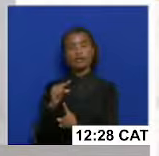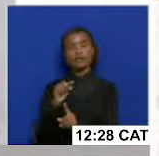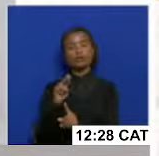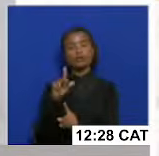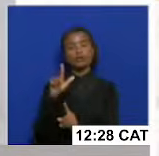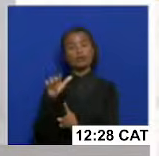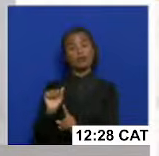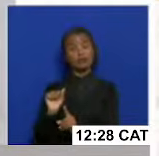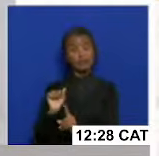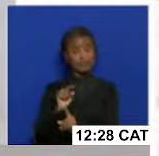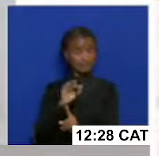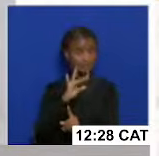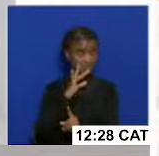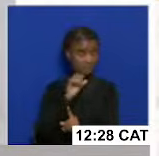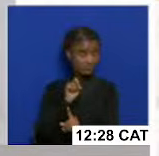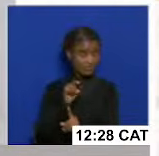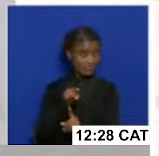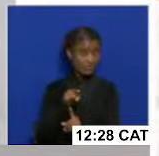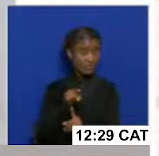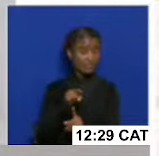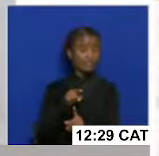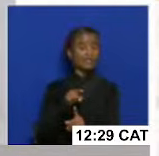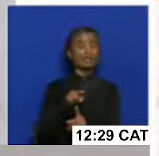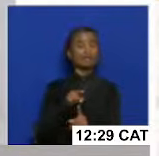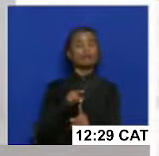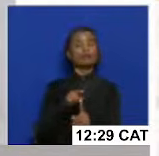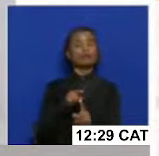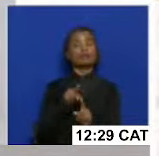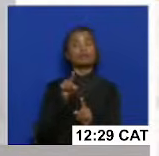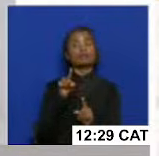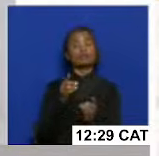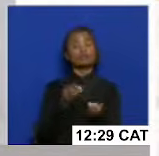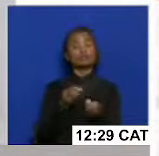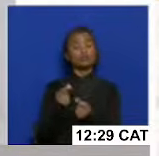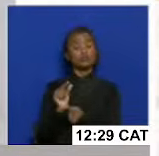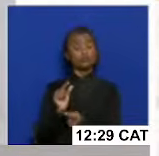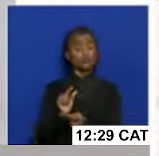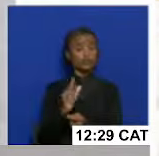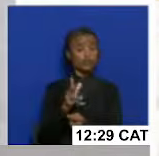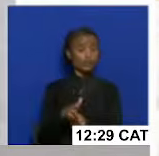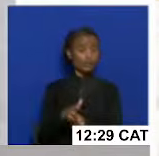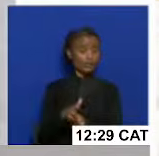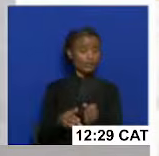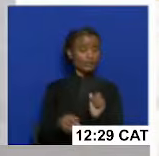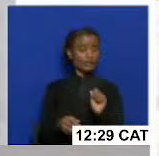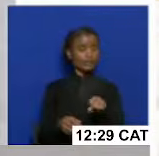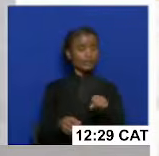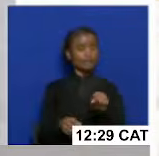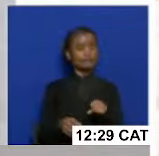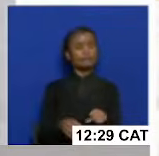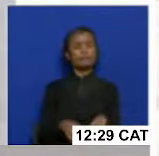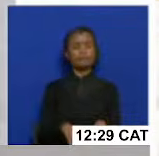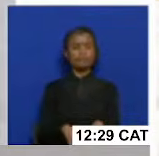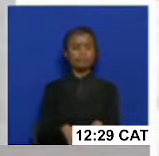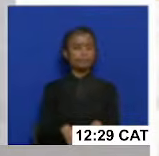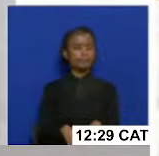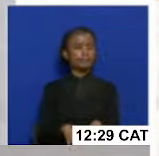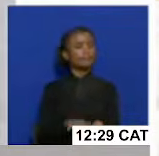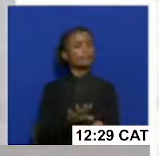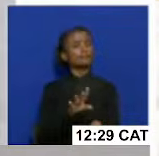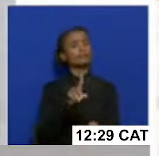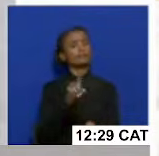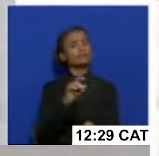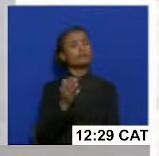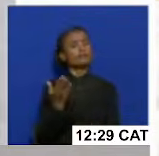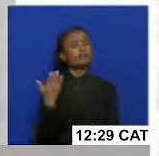Yes. When, You are not a member at that time. You're not a member of a police station. How